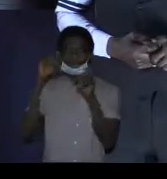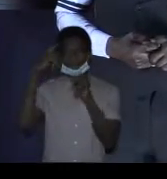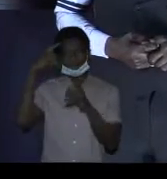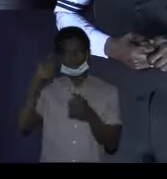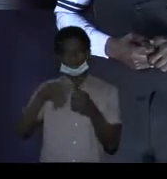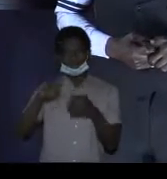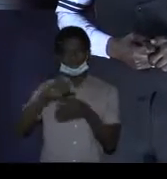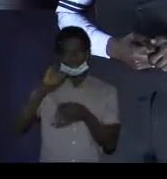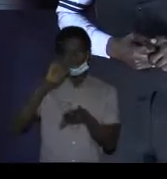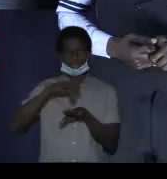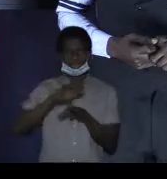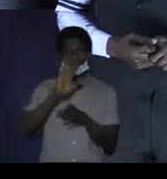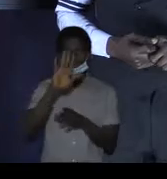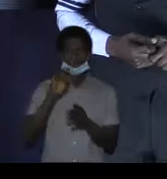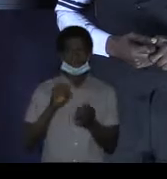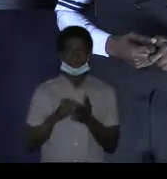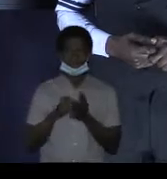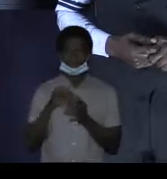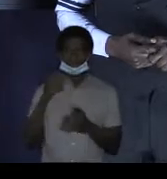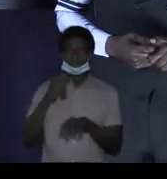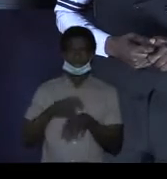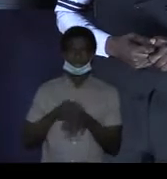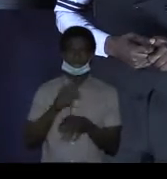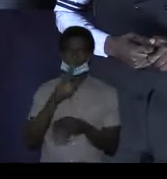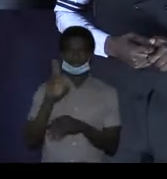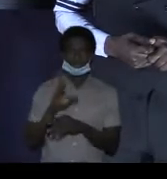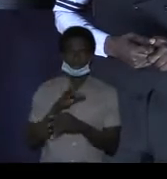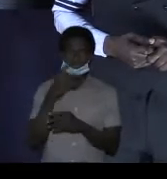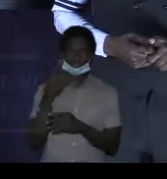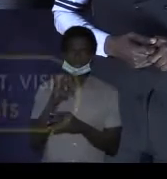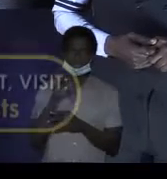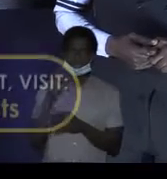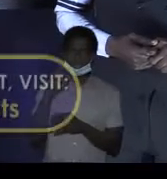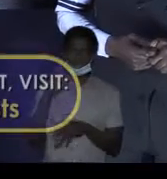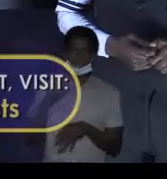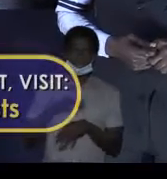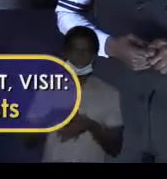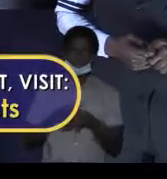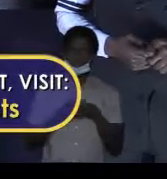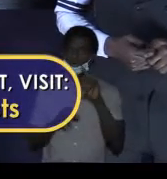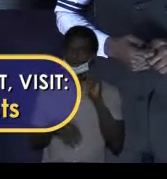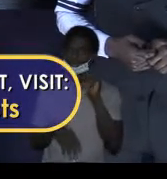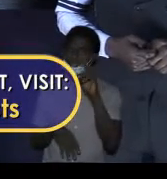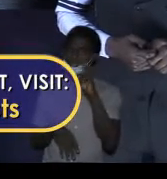to practice at your own leisure time. You can access this test using the link